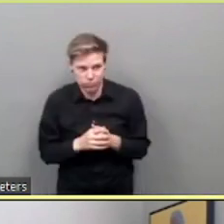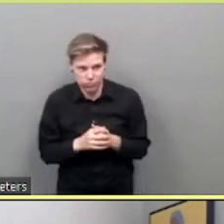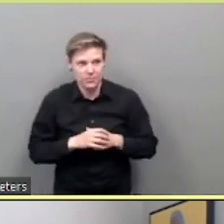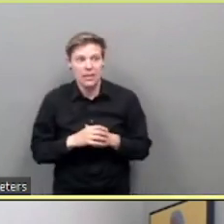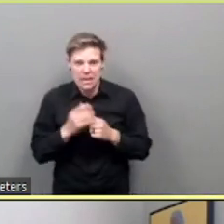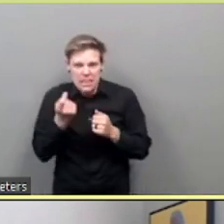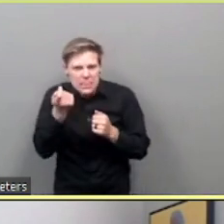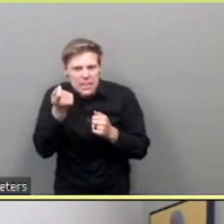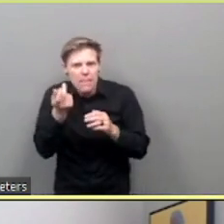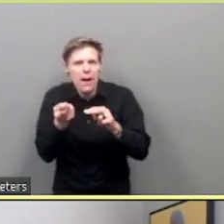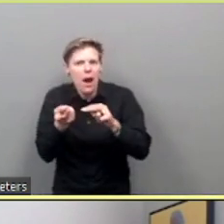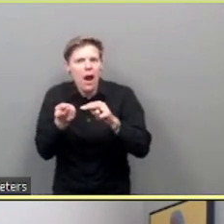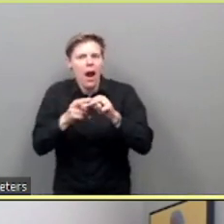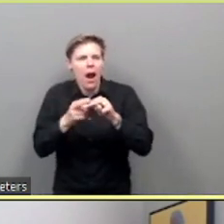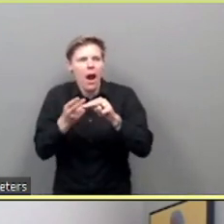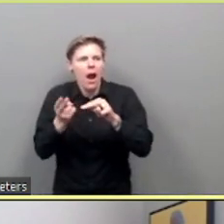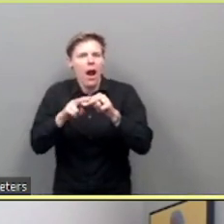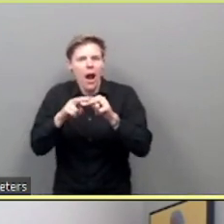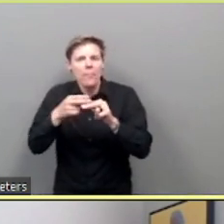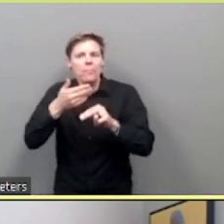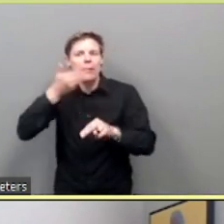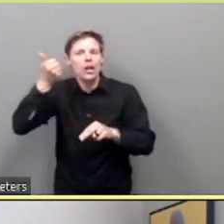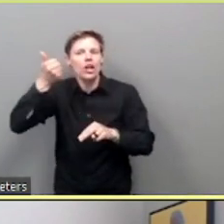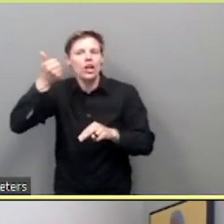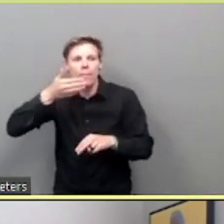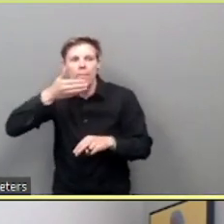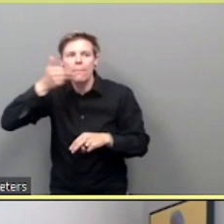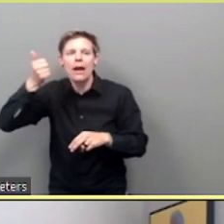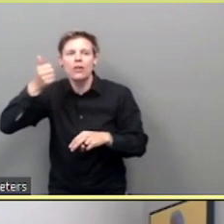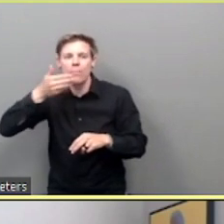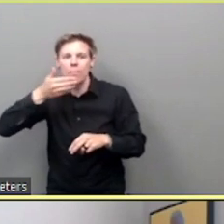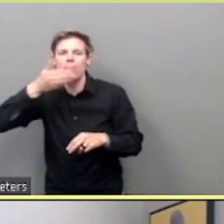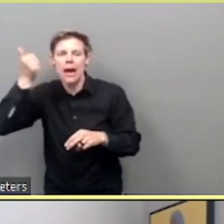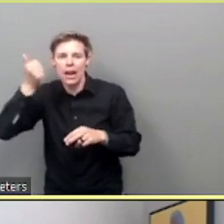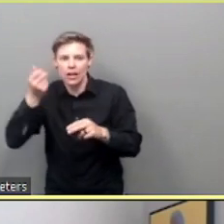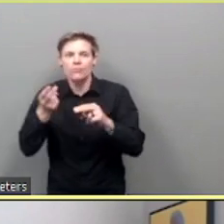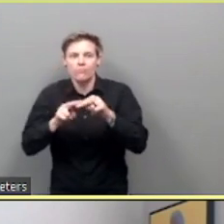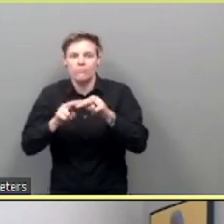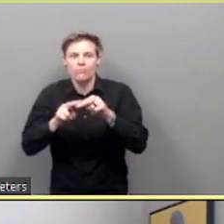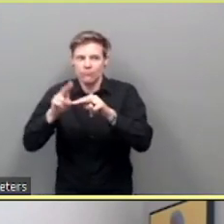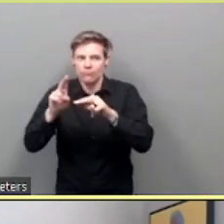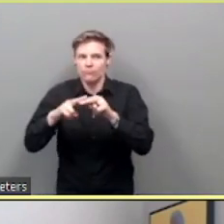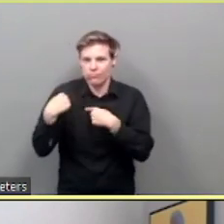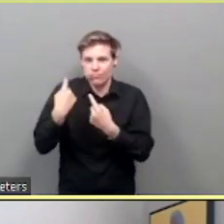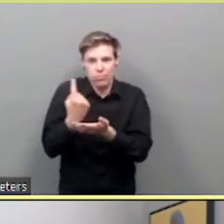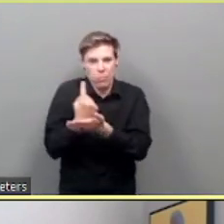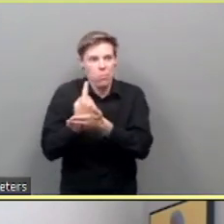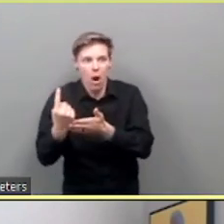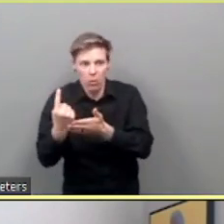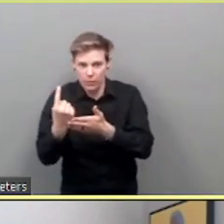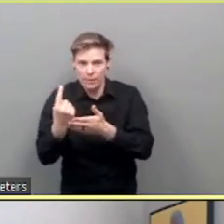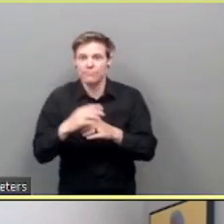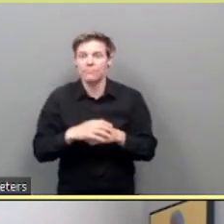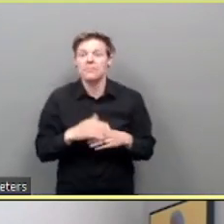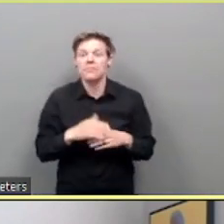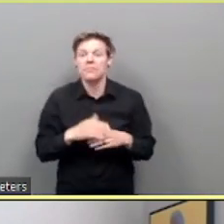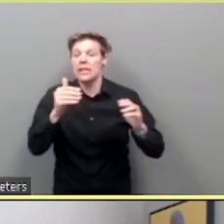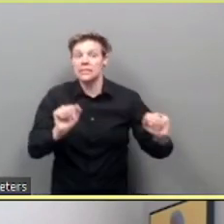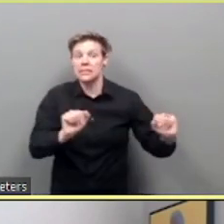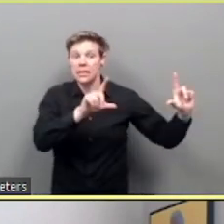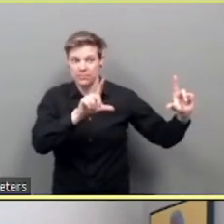a little bit at a time, 0.6% increase this past week. Next slide. So for 12